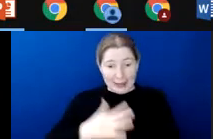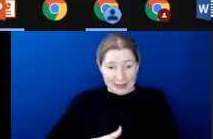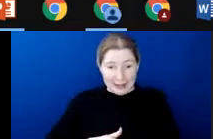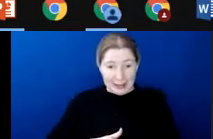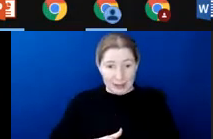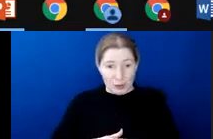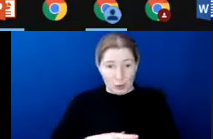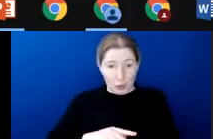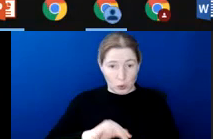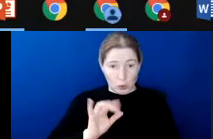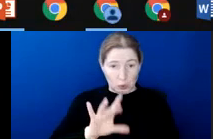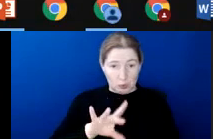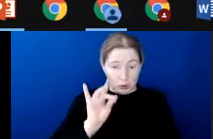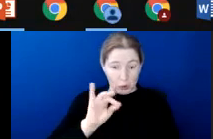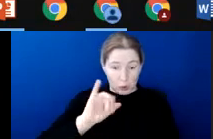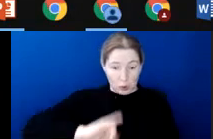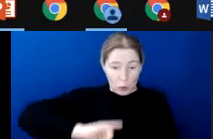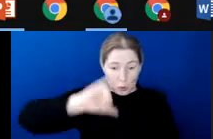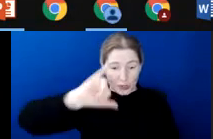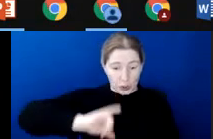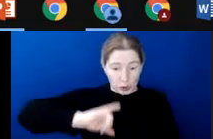the